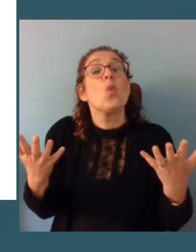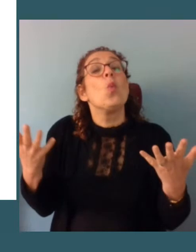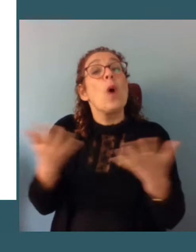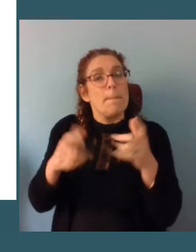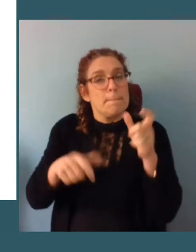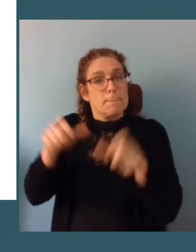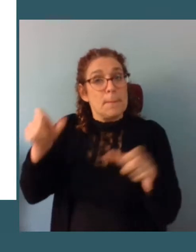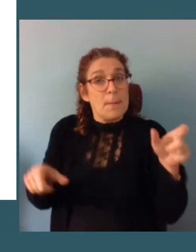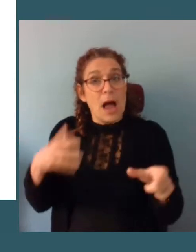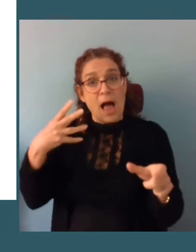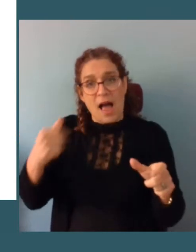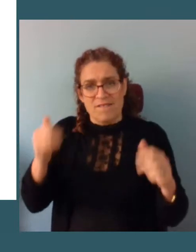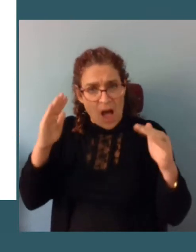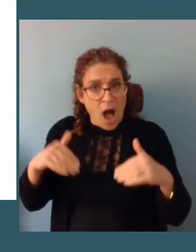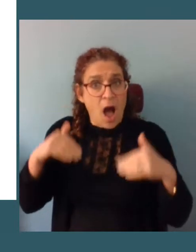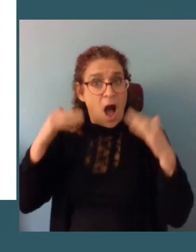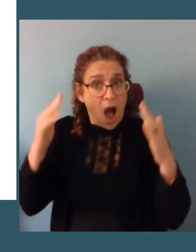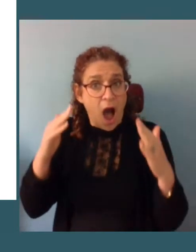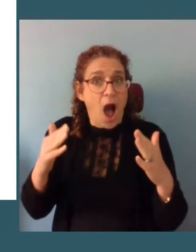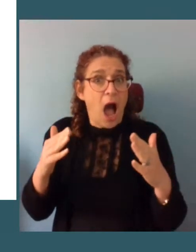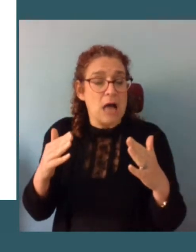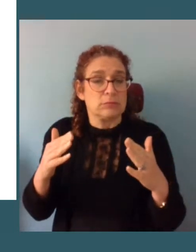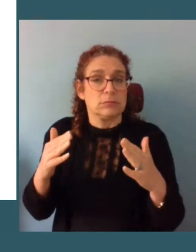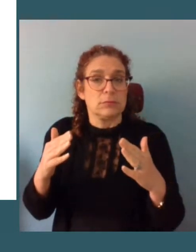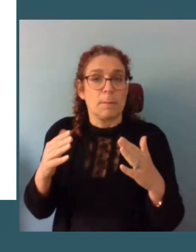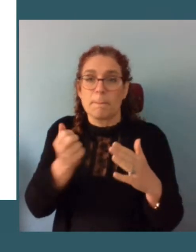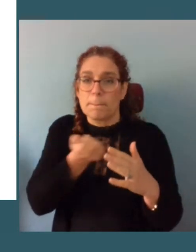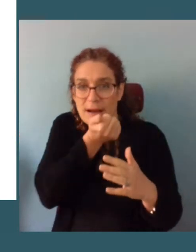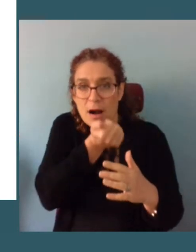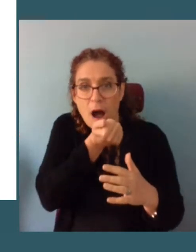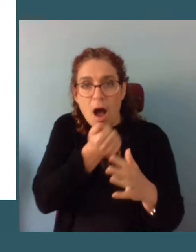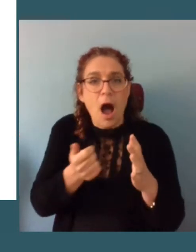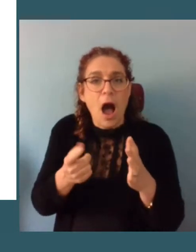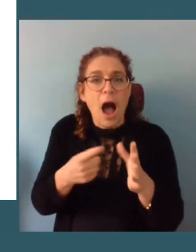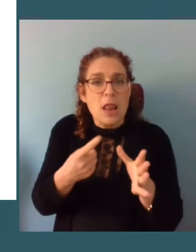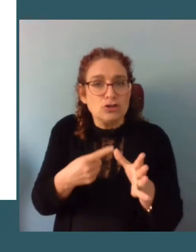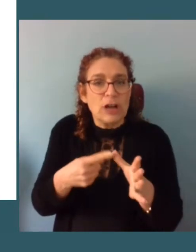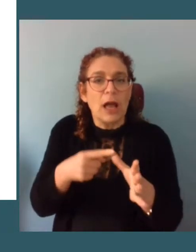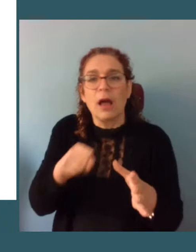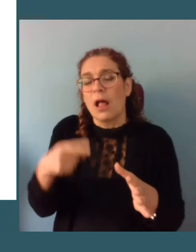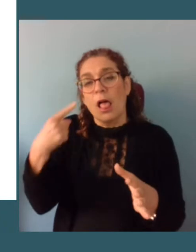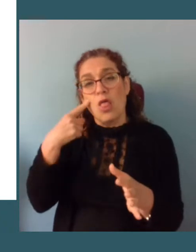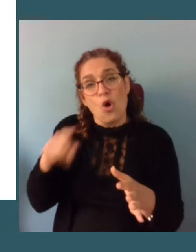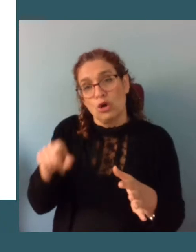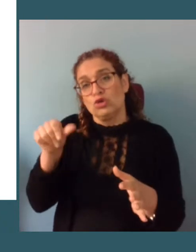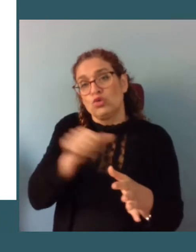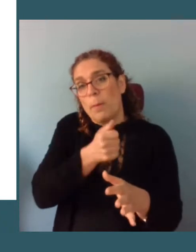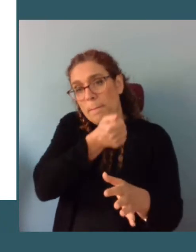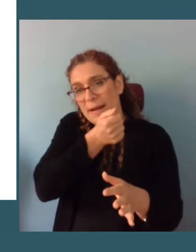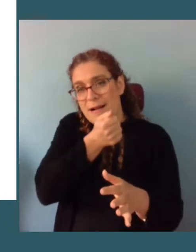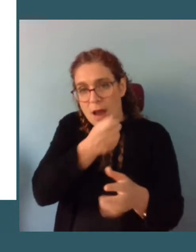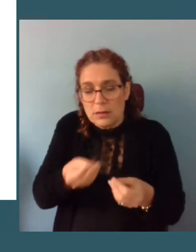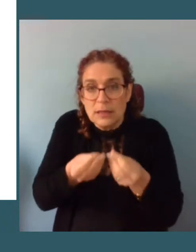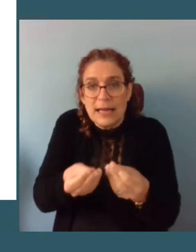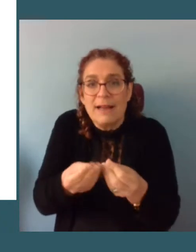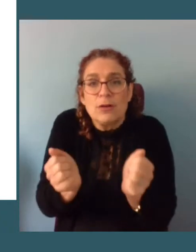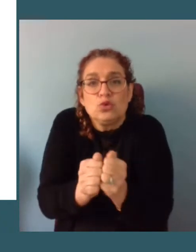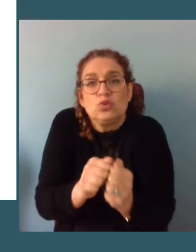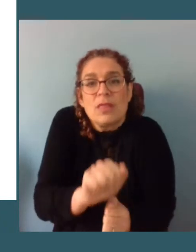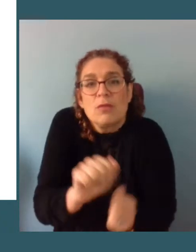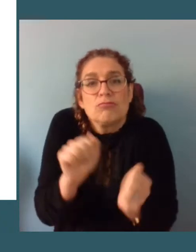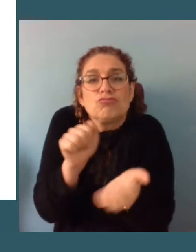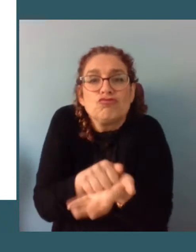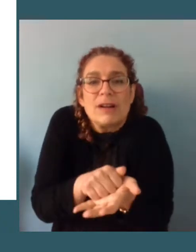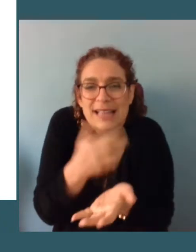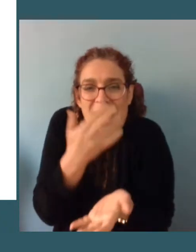high prevalence of peanut allergy, they suggest introducing peanut in an age-appropriate form, such as